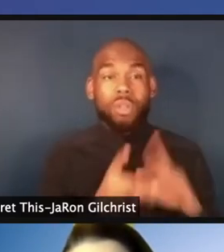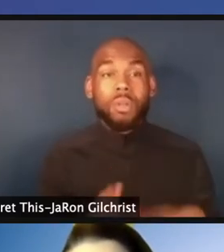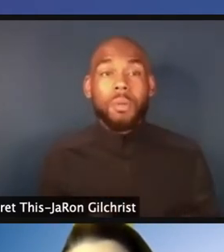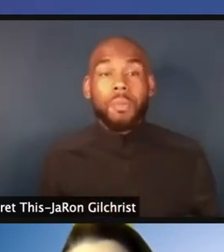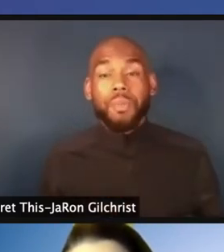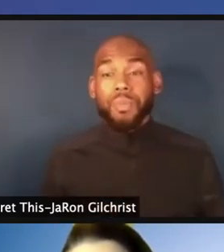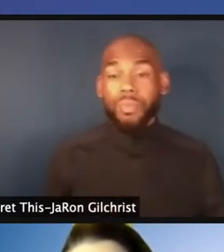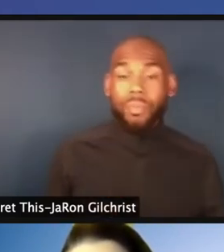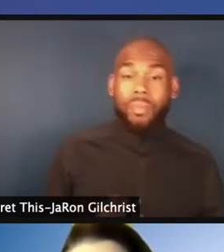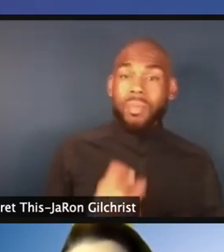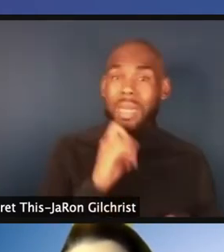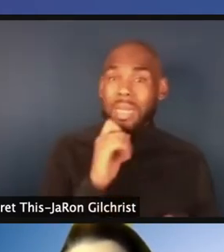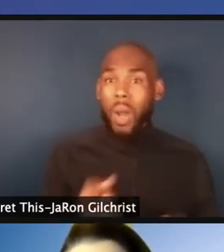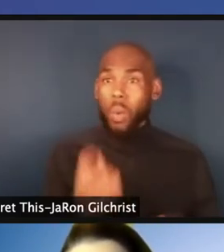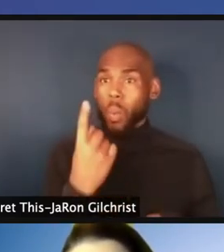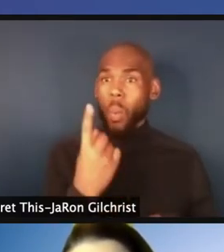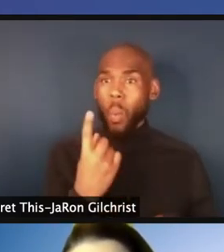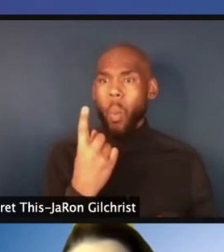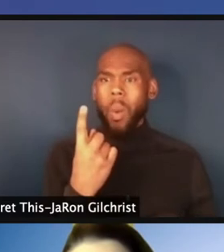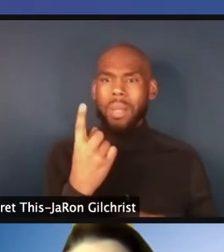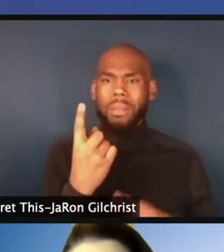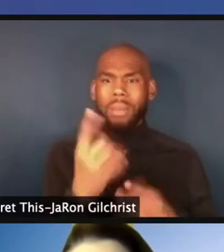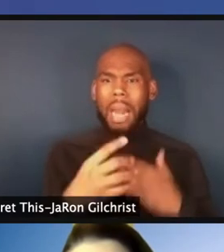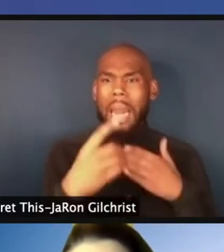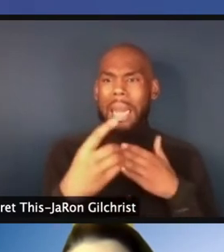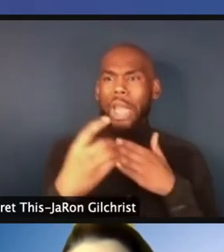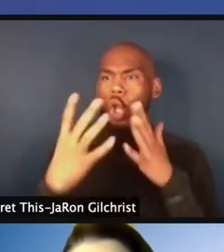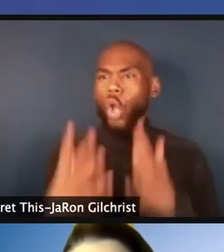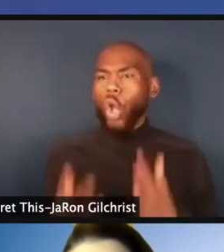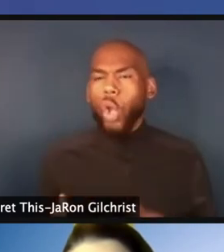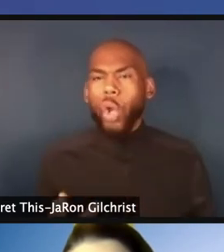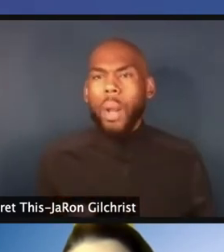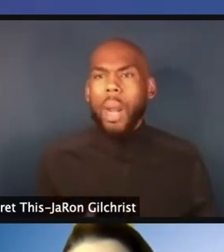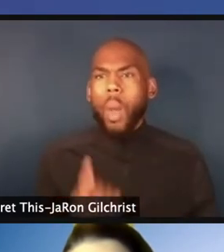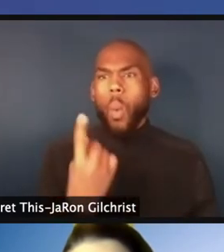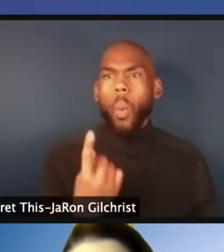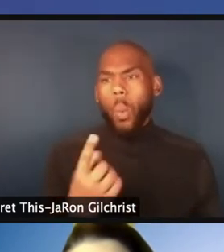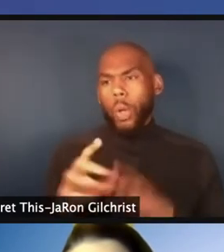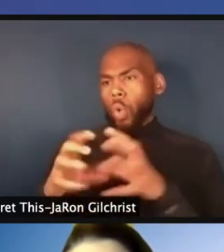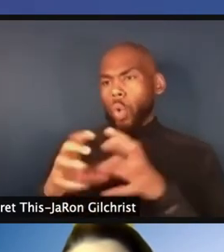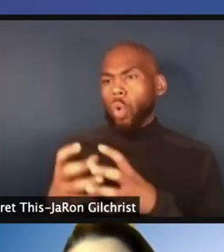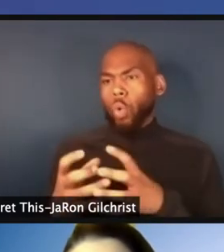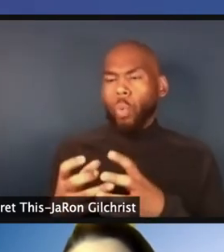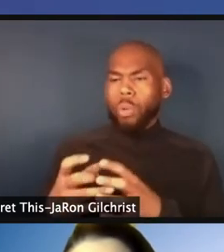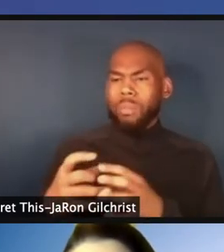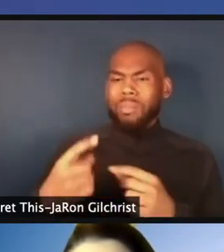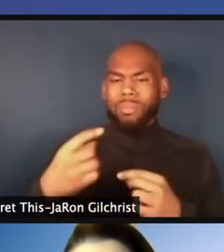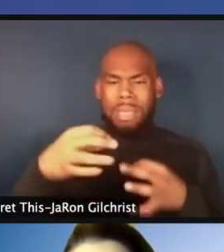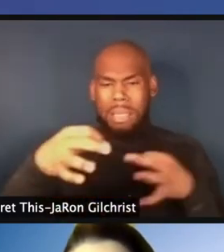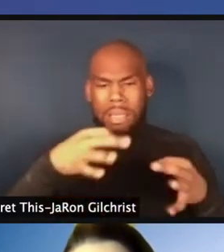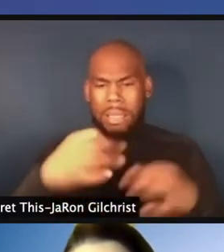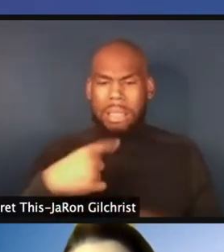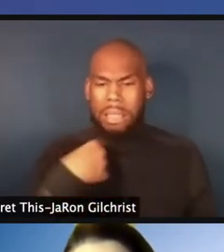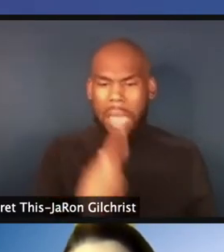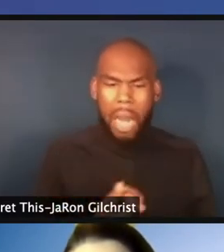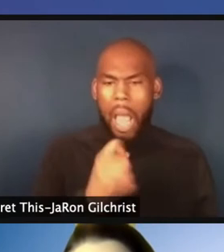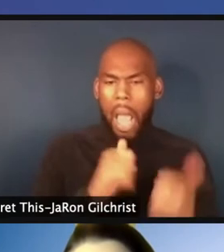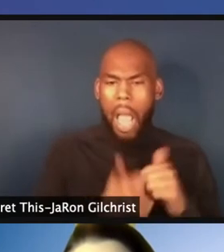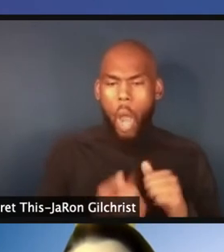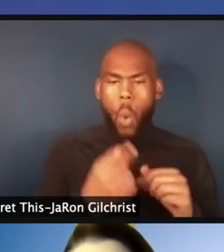entity or leader handing down how it works and how you move forward, that it